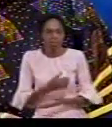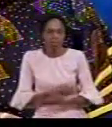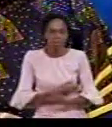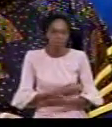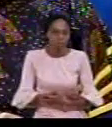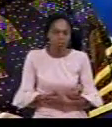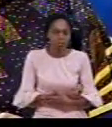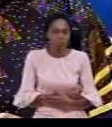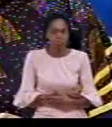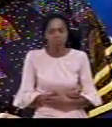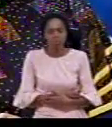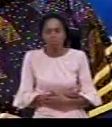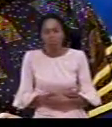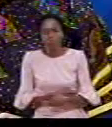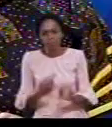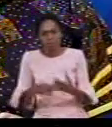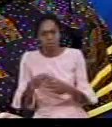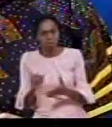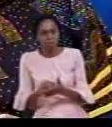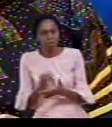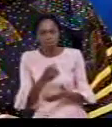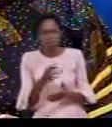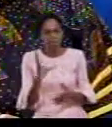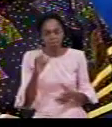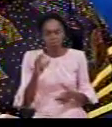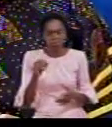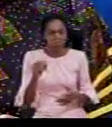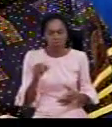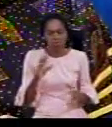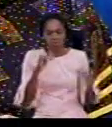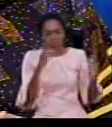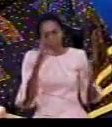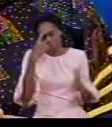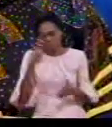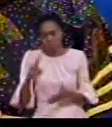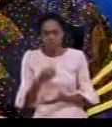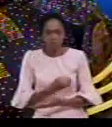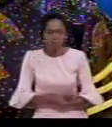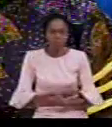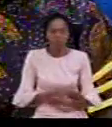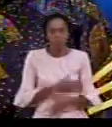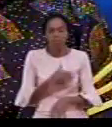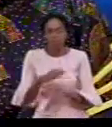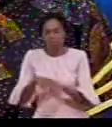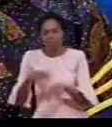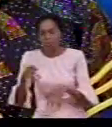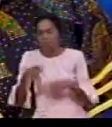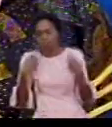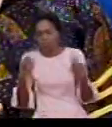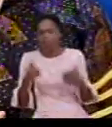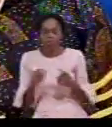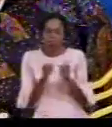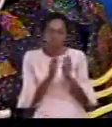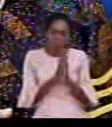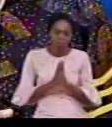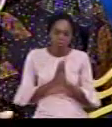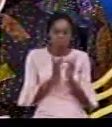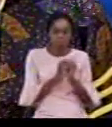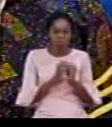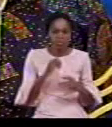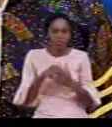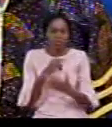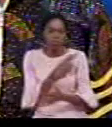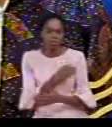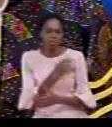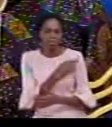hope of life in the baby. And we called my pastors, we were praying, and all our brethren, they were praying in the hospital. So the